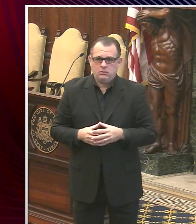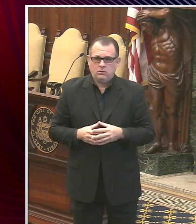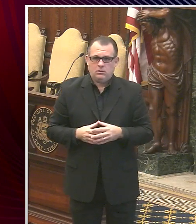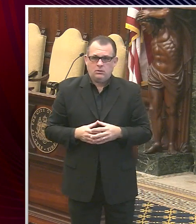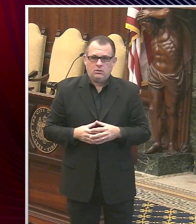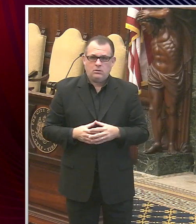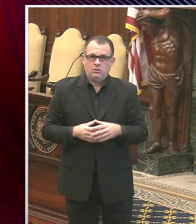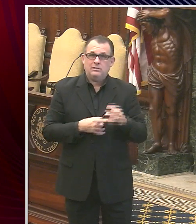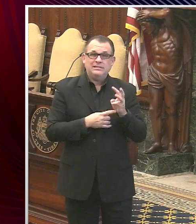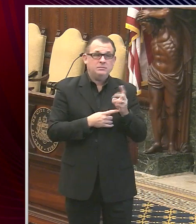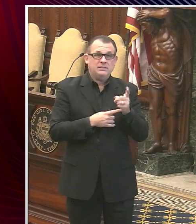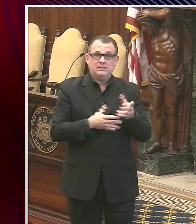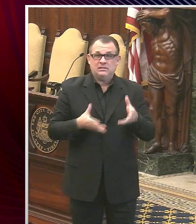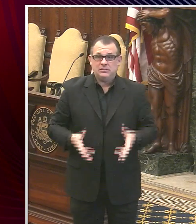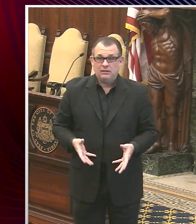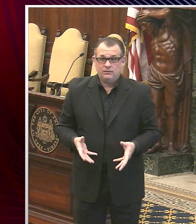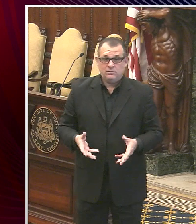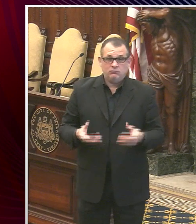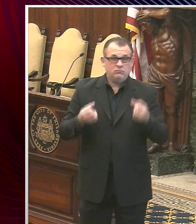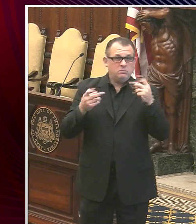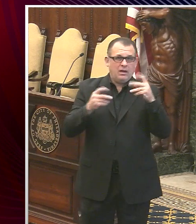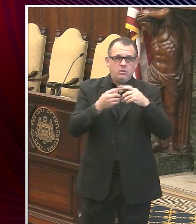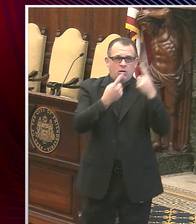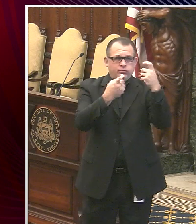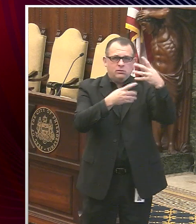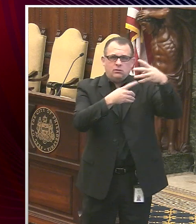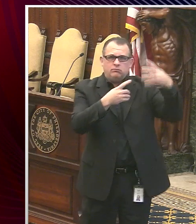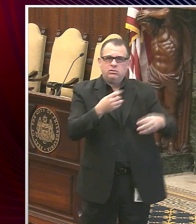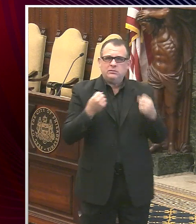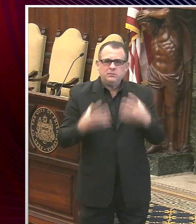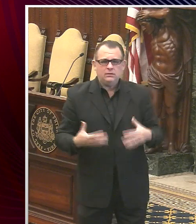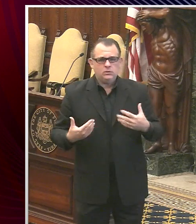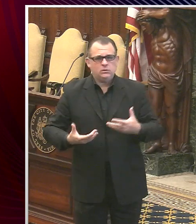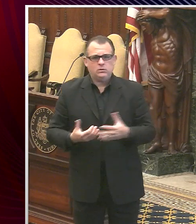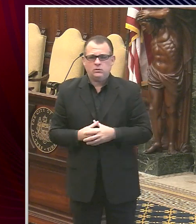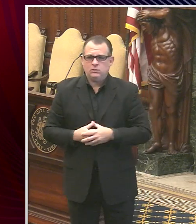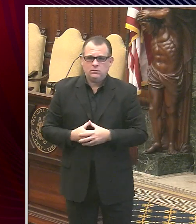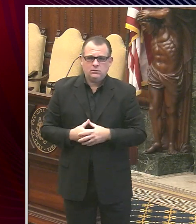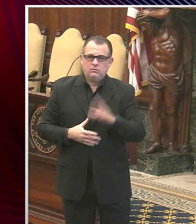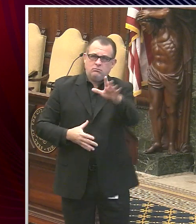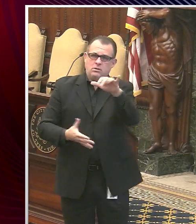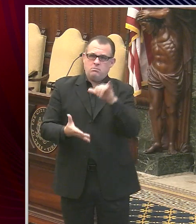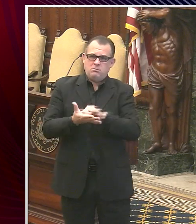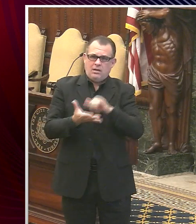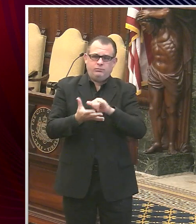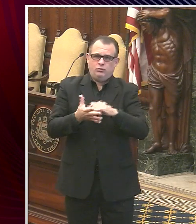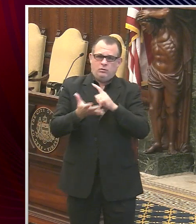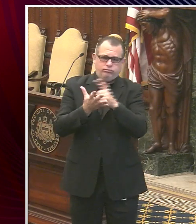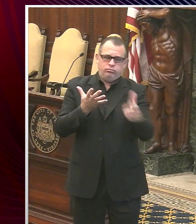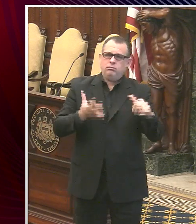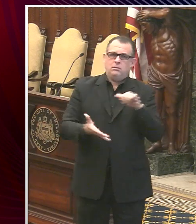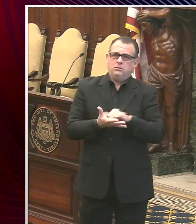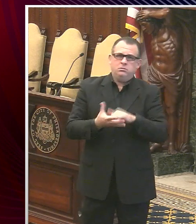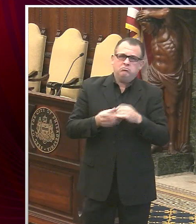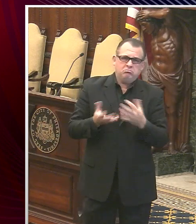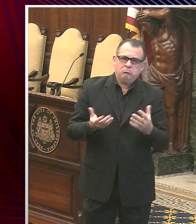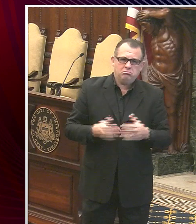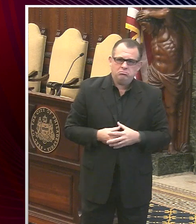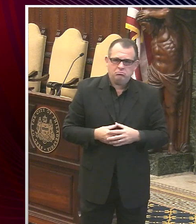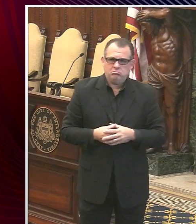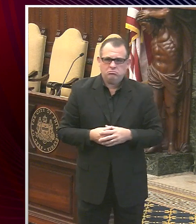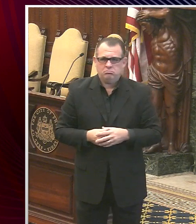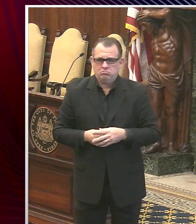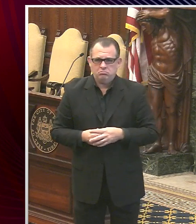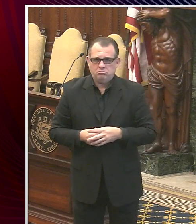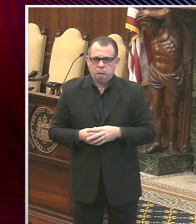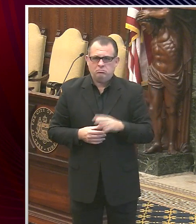minutes left. We have many more questions than time allows. We'll get to everybody that currently has their hand raised, but that's it. So let's go